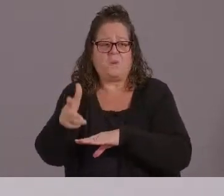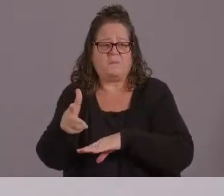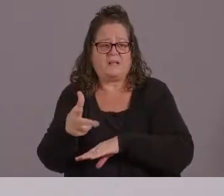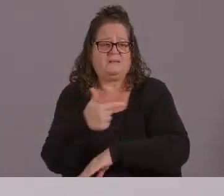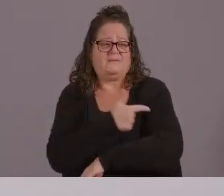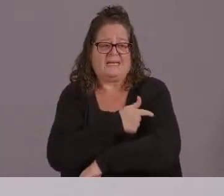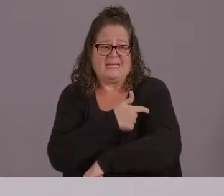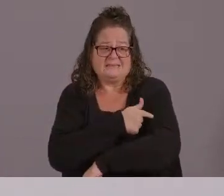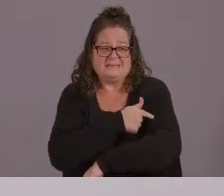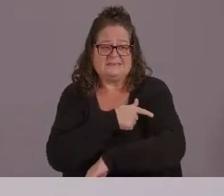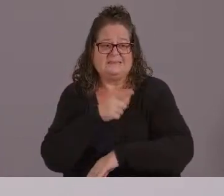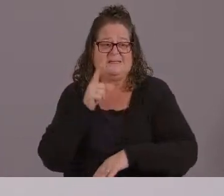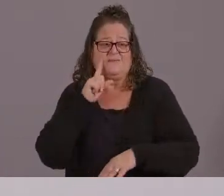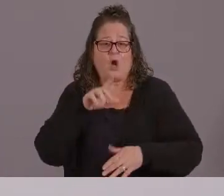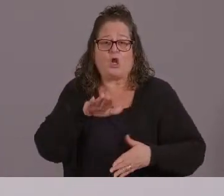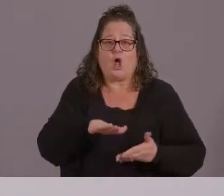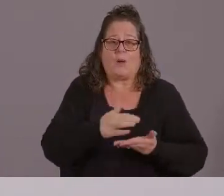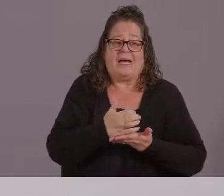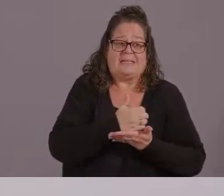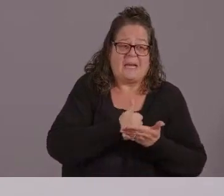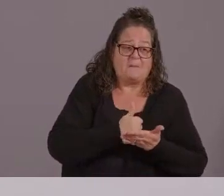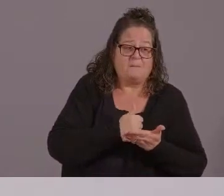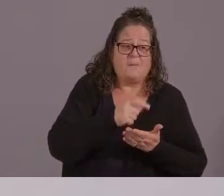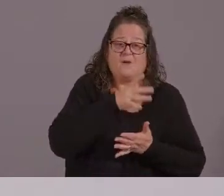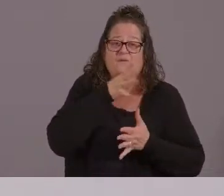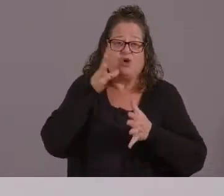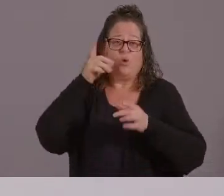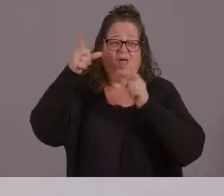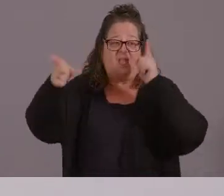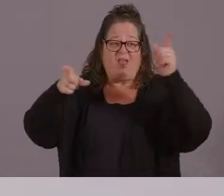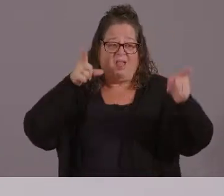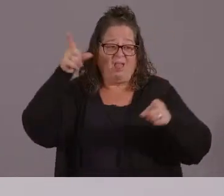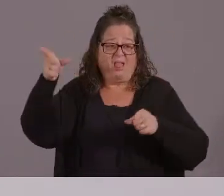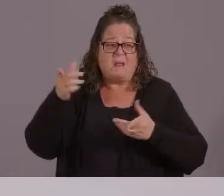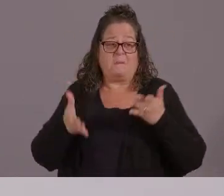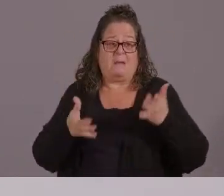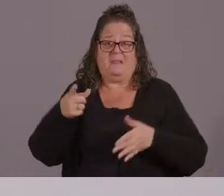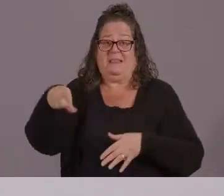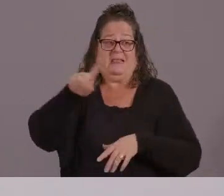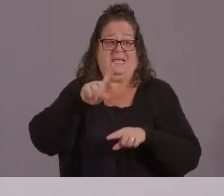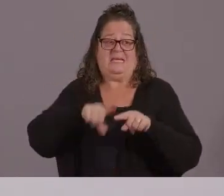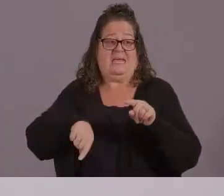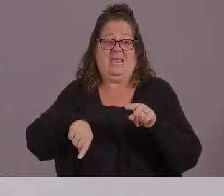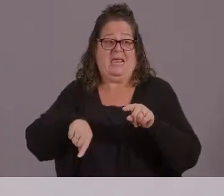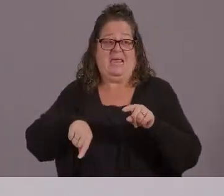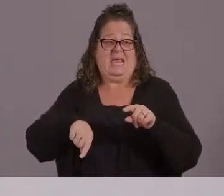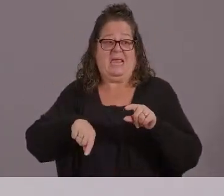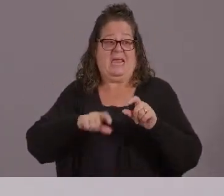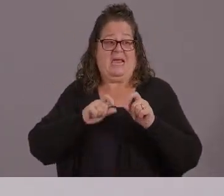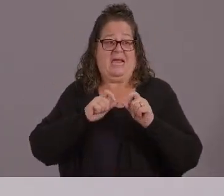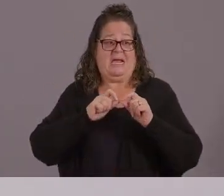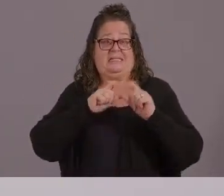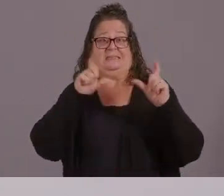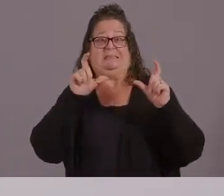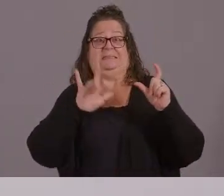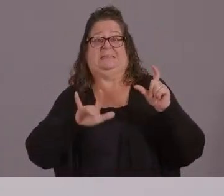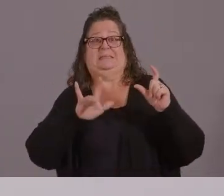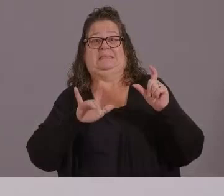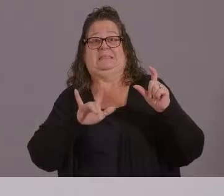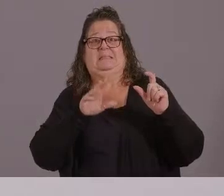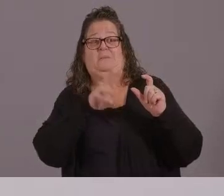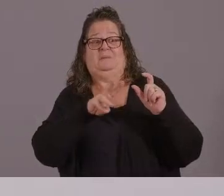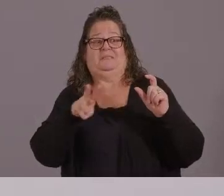rural communities who may not be able to sit on the state appointment site and wait for those appointments to pop up. I know the state has stepped